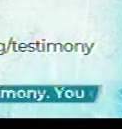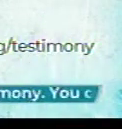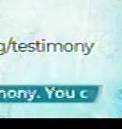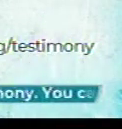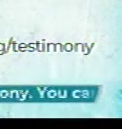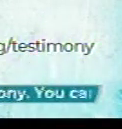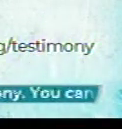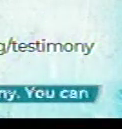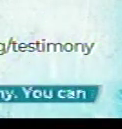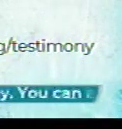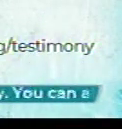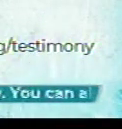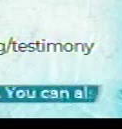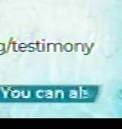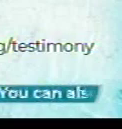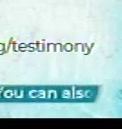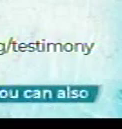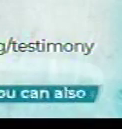Check.